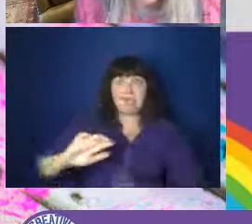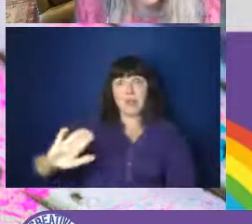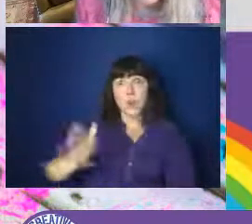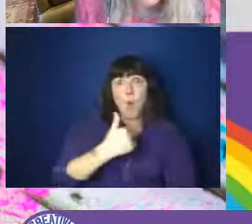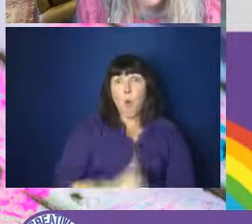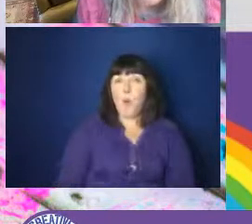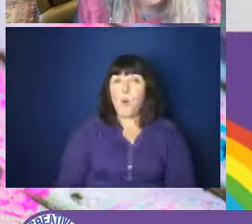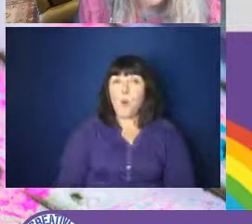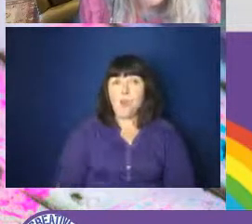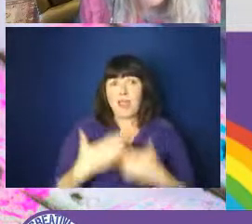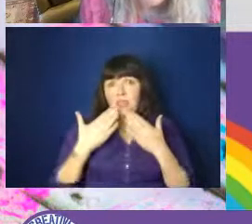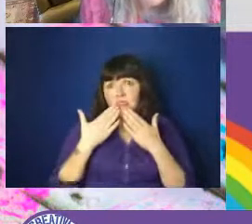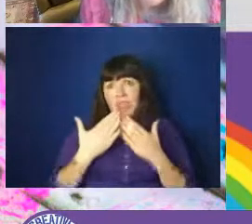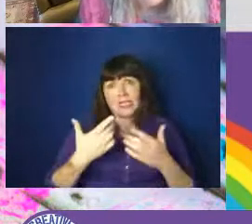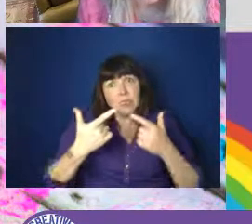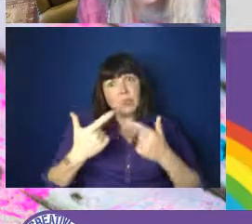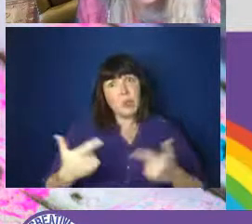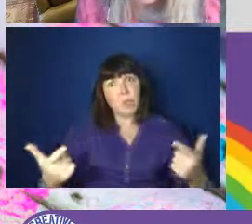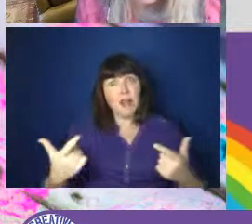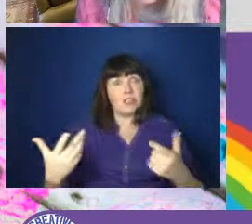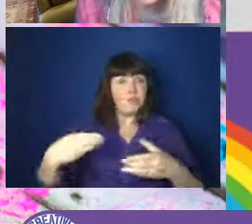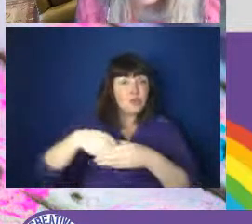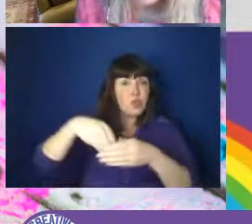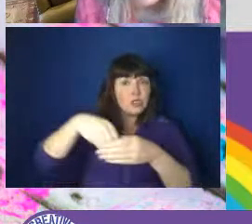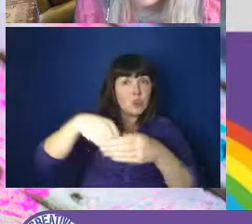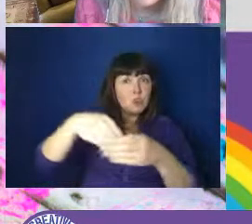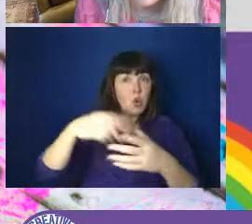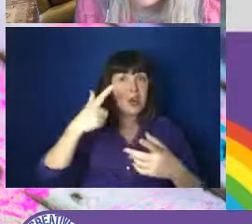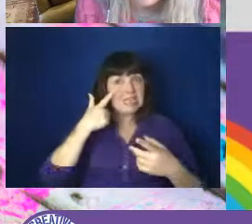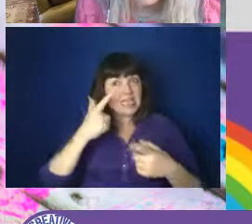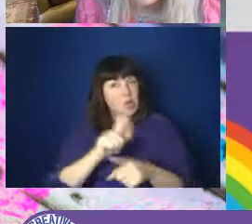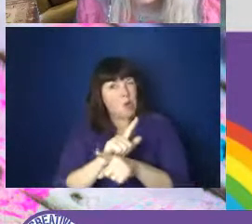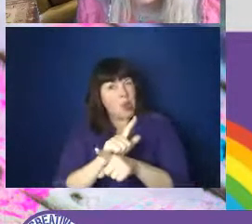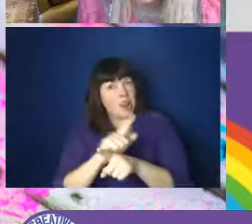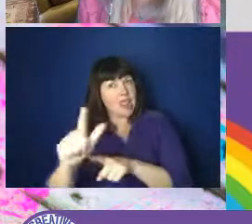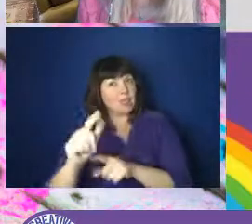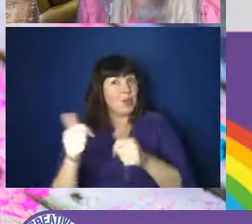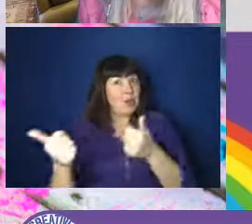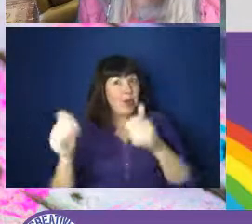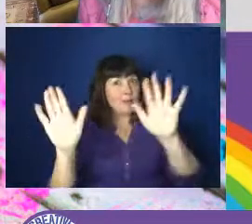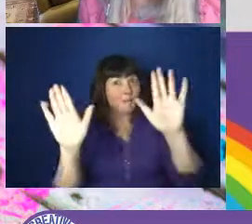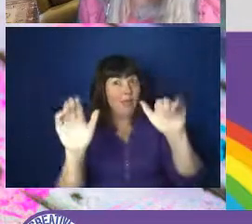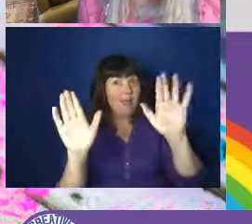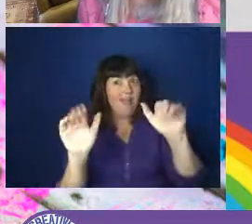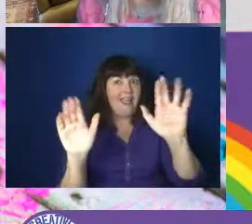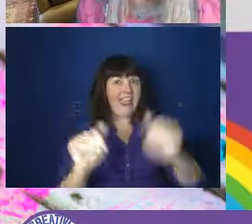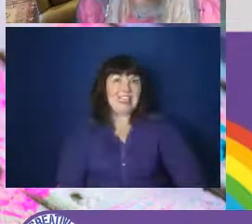Thank you so much for joining us, and we'll see you next week. Bye for now.